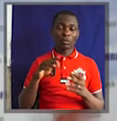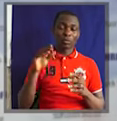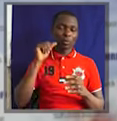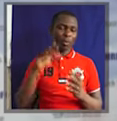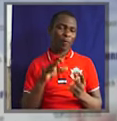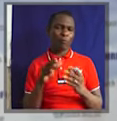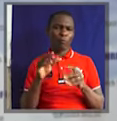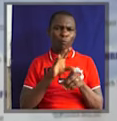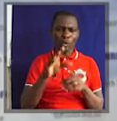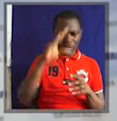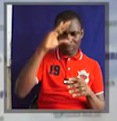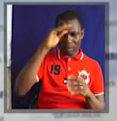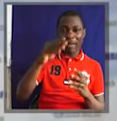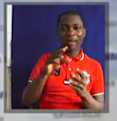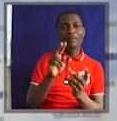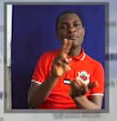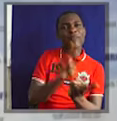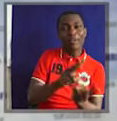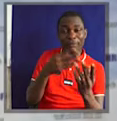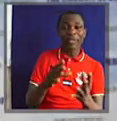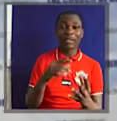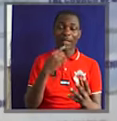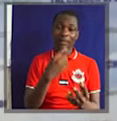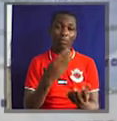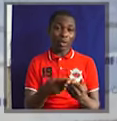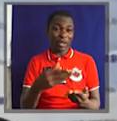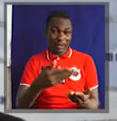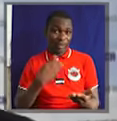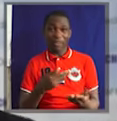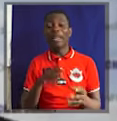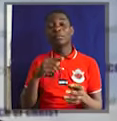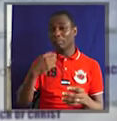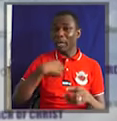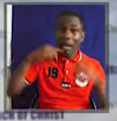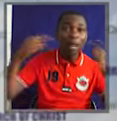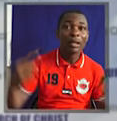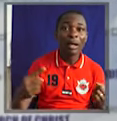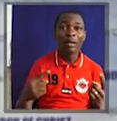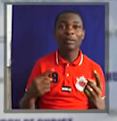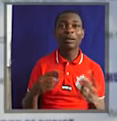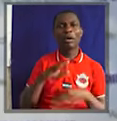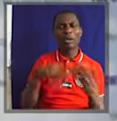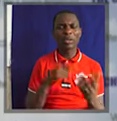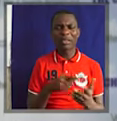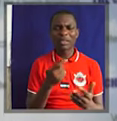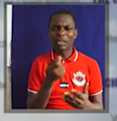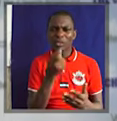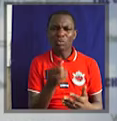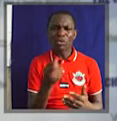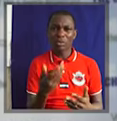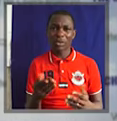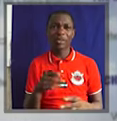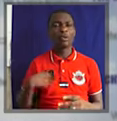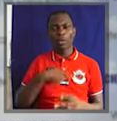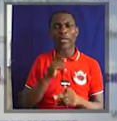ma no akwa bo abua no no di sika no di abran wo ka se wanya me da popa wuti me we num nyina ye niema nketenketenketenketia